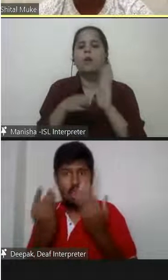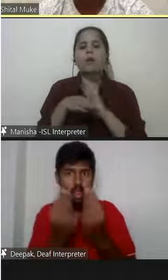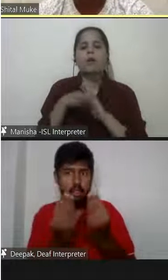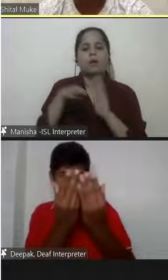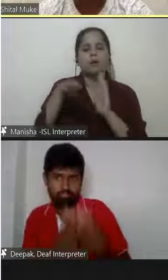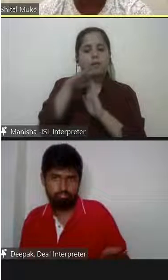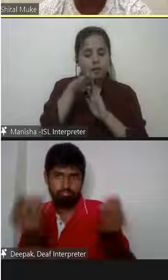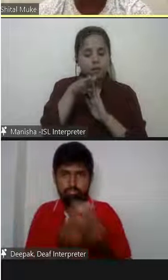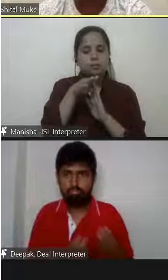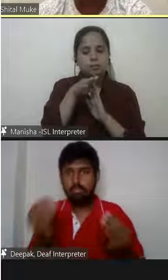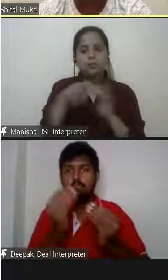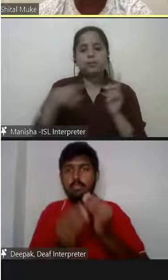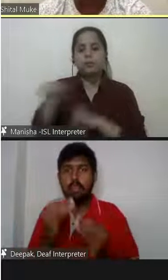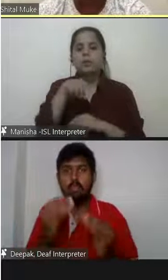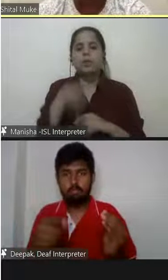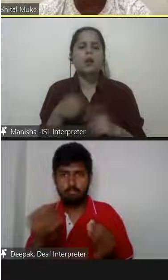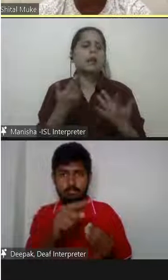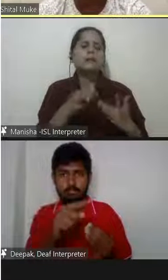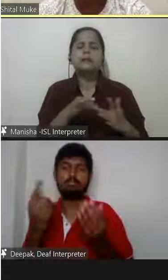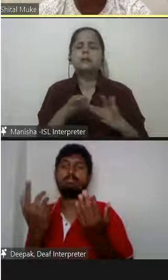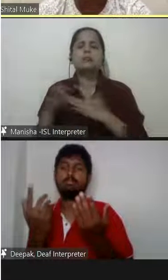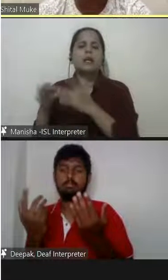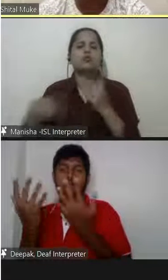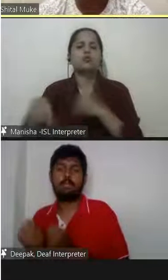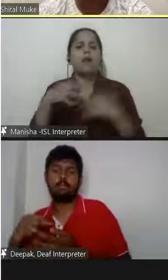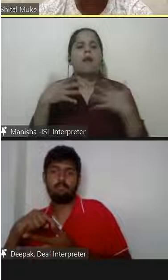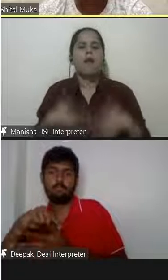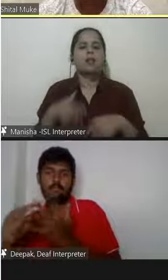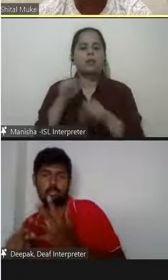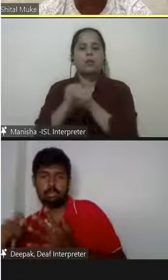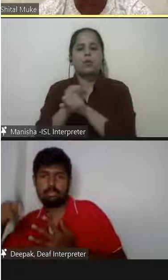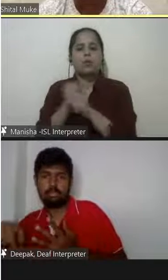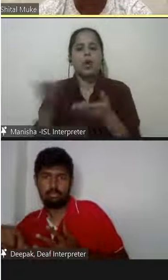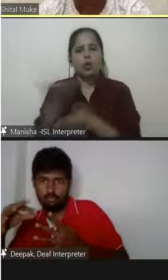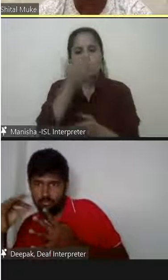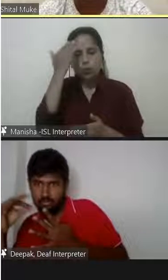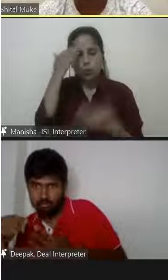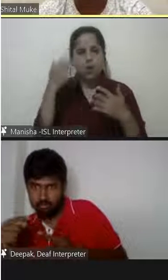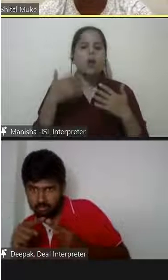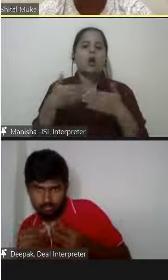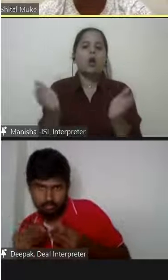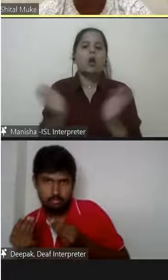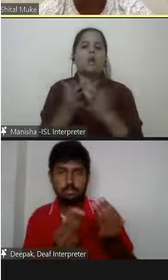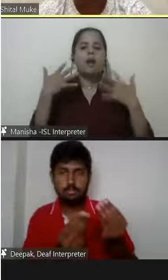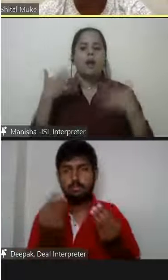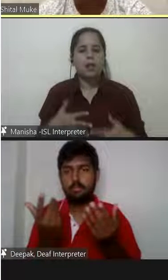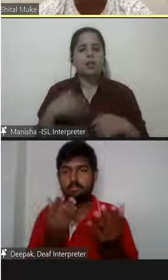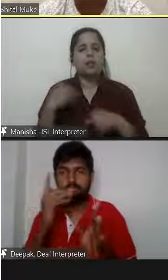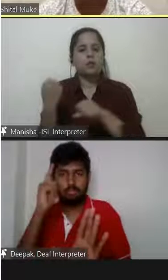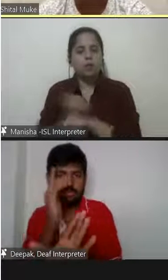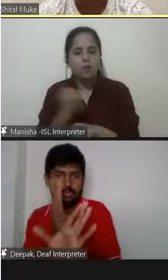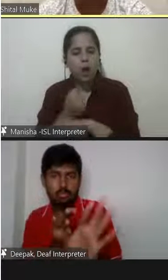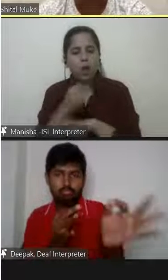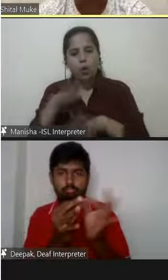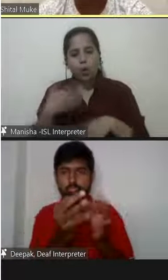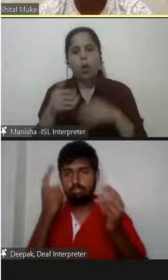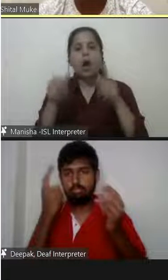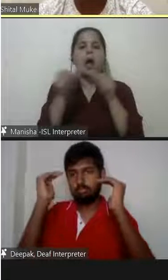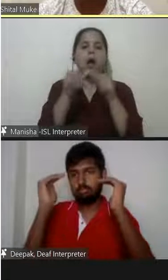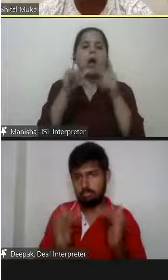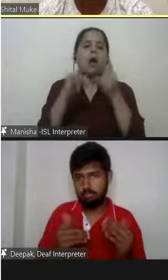the non-specialist health worker, which are again known as the community health workers or the ASHA workers in Madhya